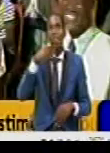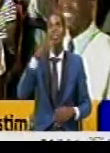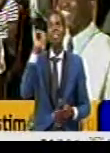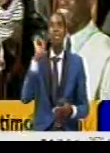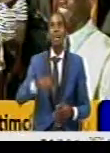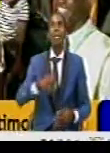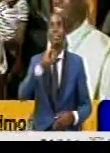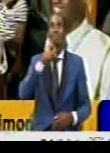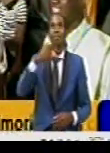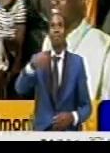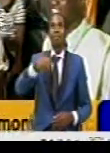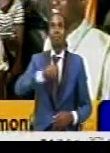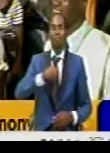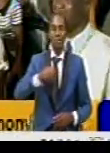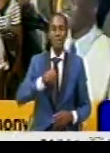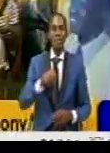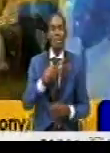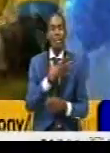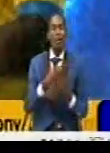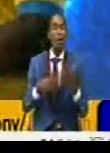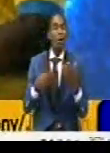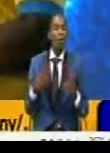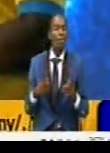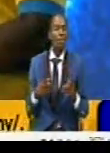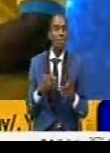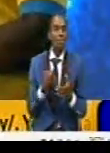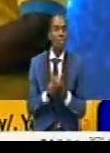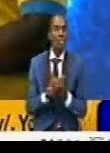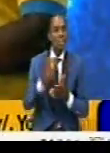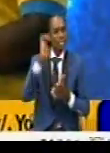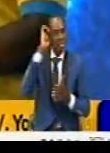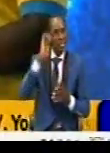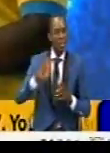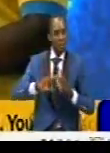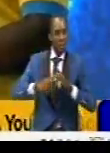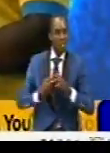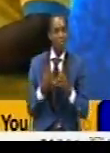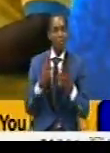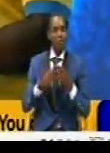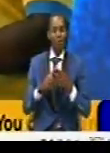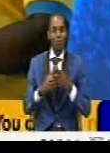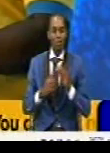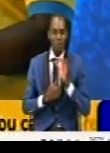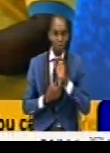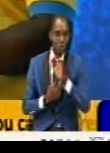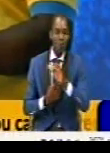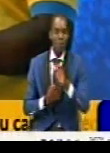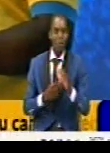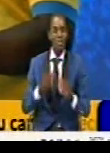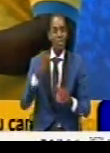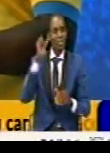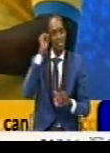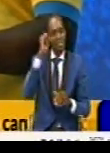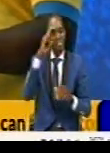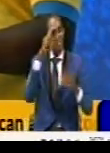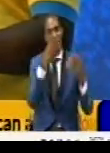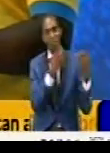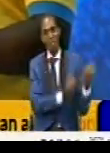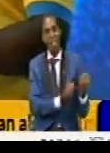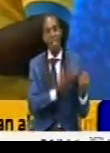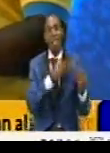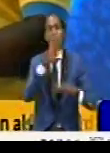about paralysis and Papa shouted, "That is me." So what happened was that Papa began